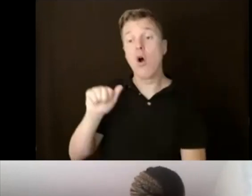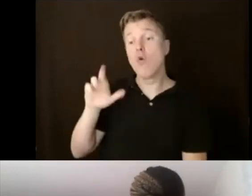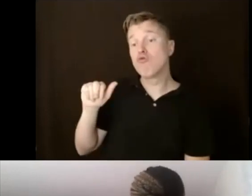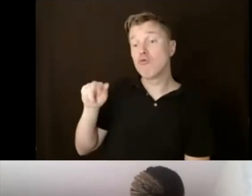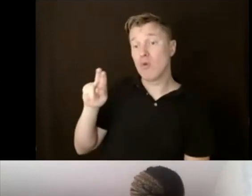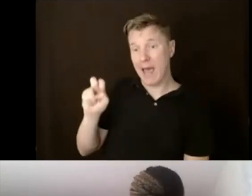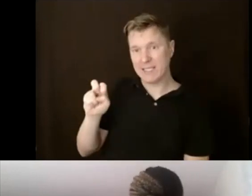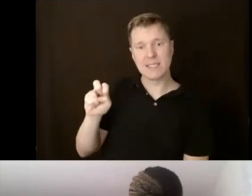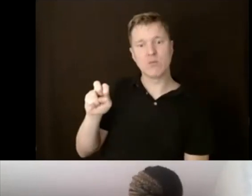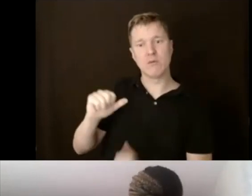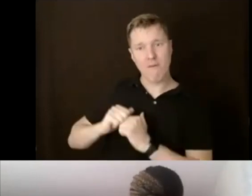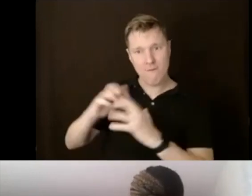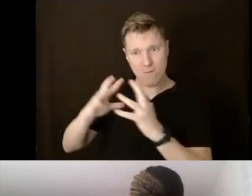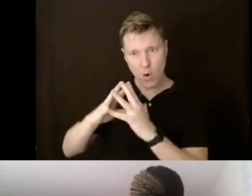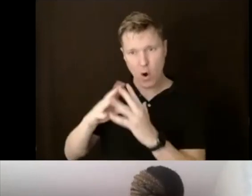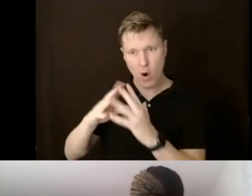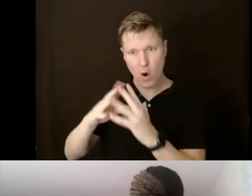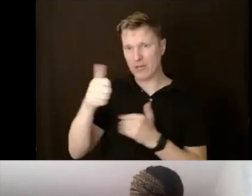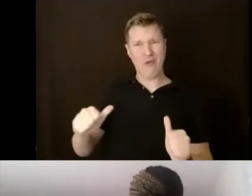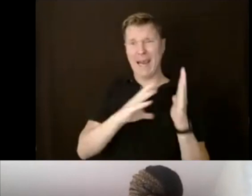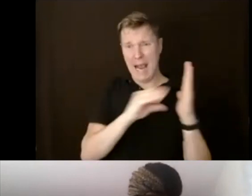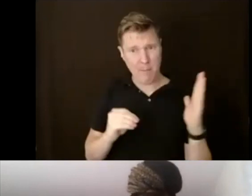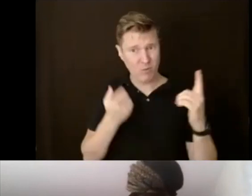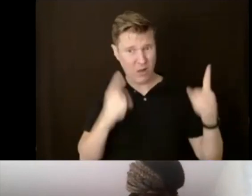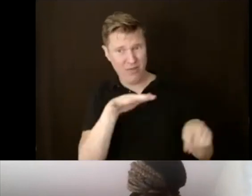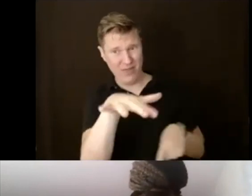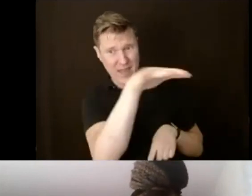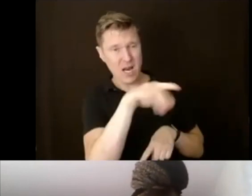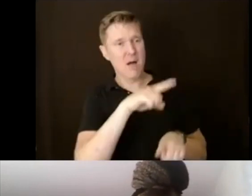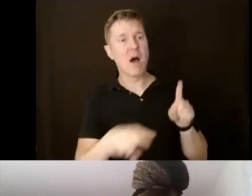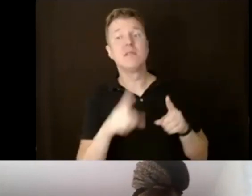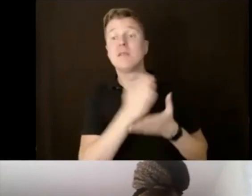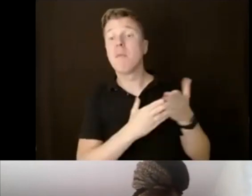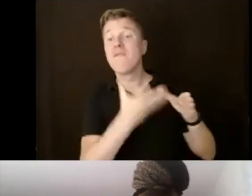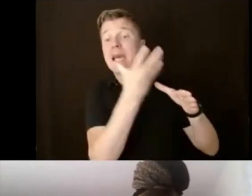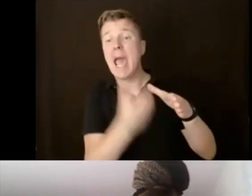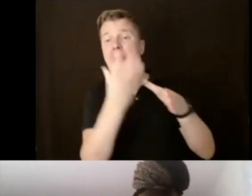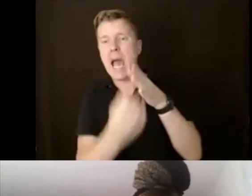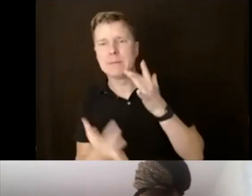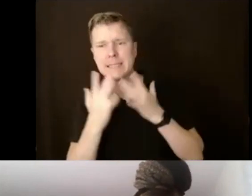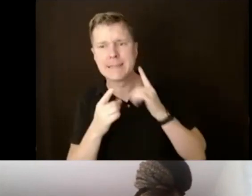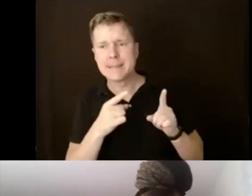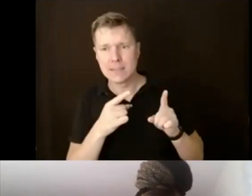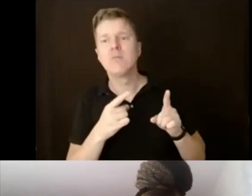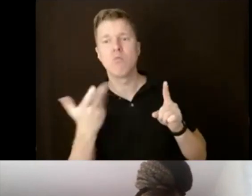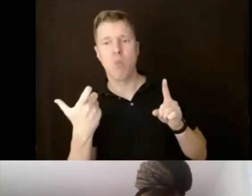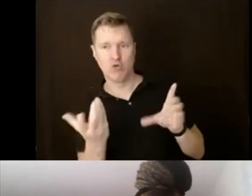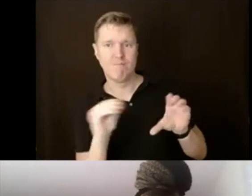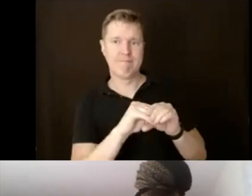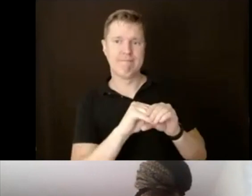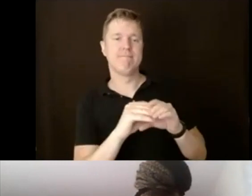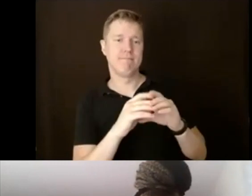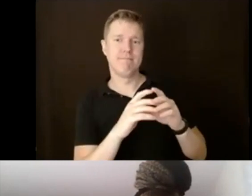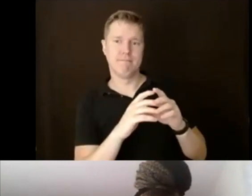duplicate the work of the field, but instead to fill some of the gaps that exist in terms of areas that were not